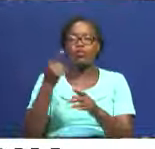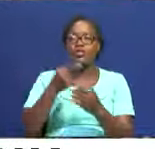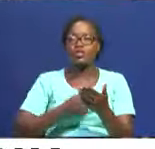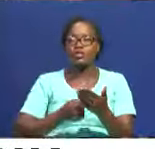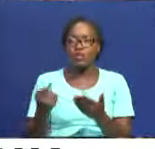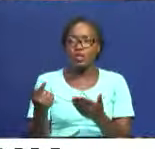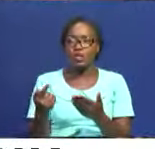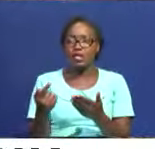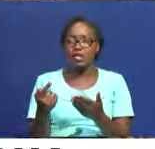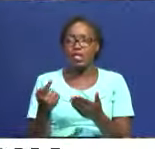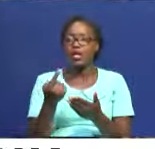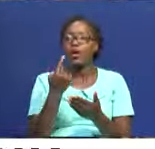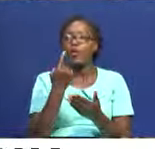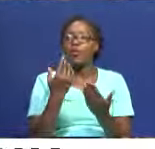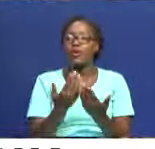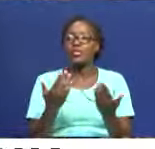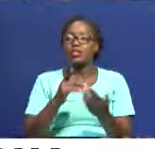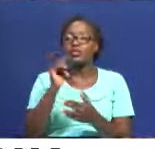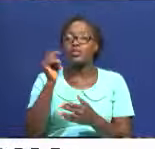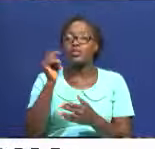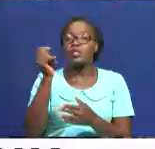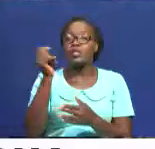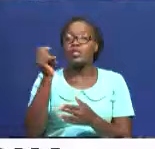ijayo. One thing to the Kenyan